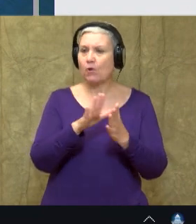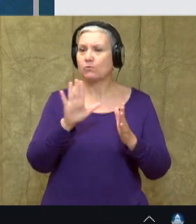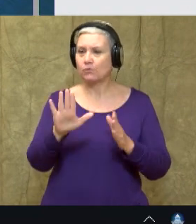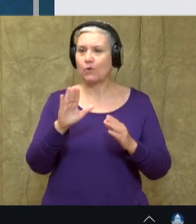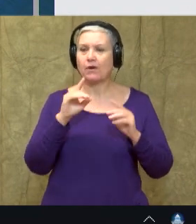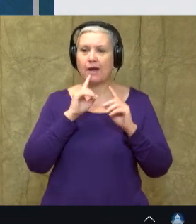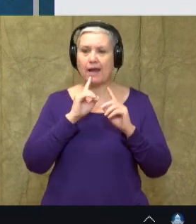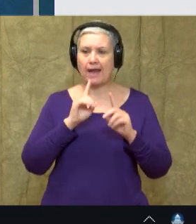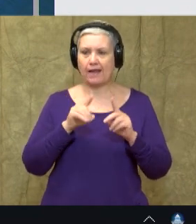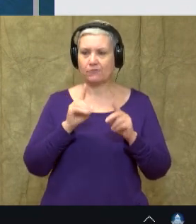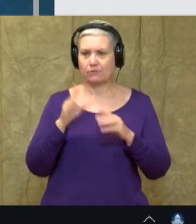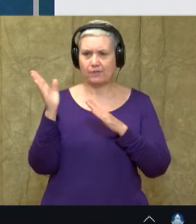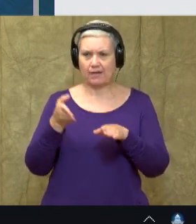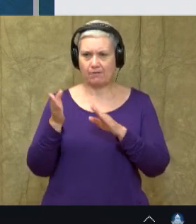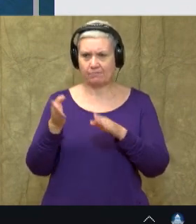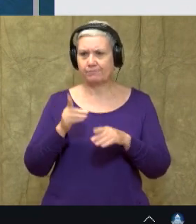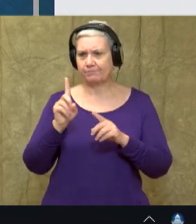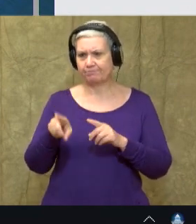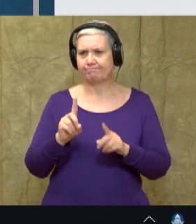fun.